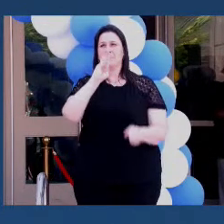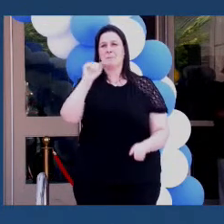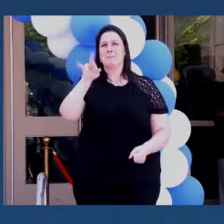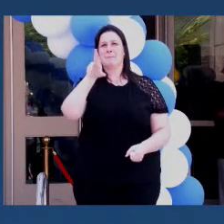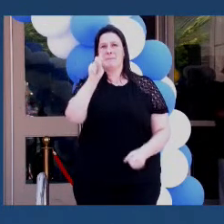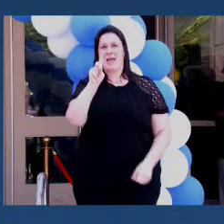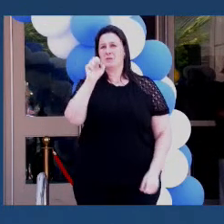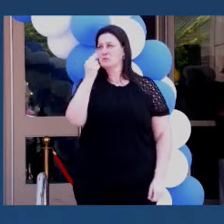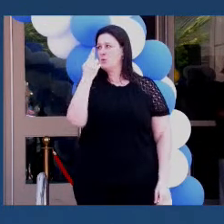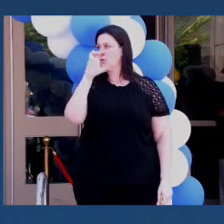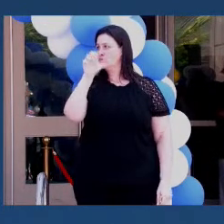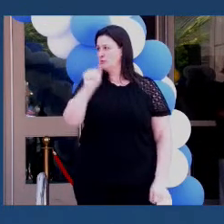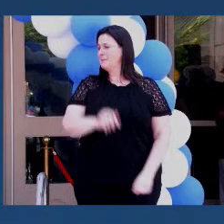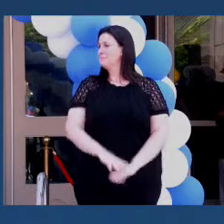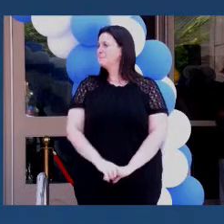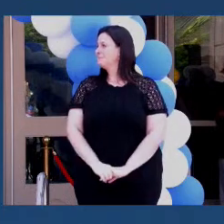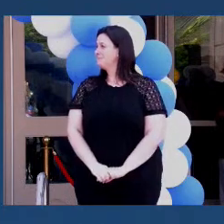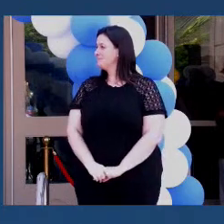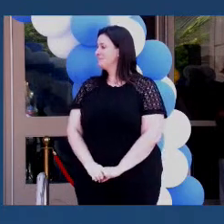please.